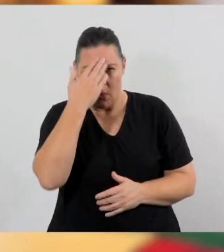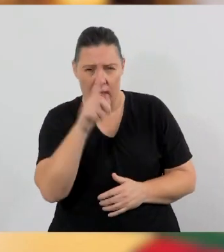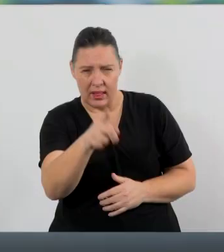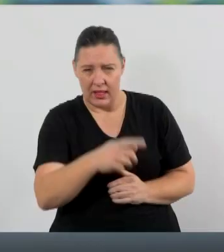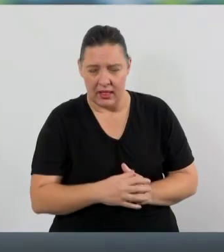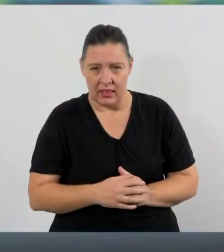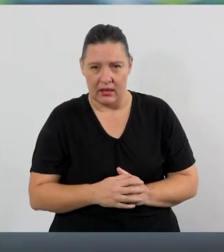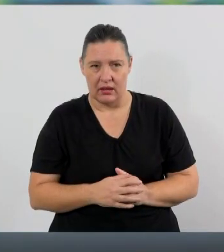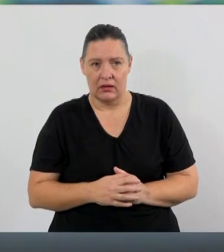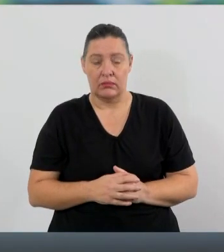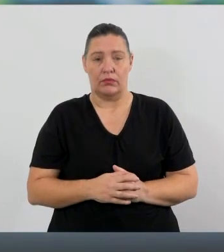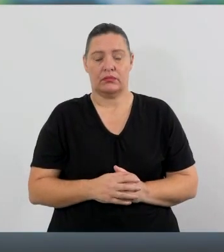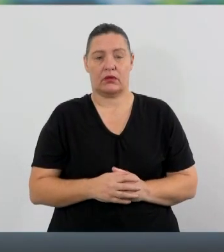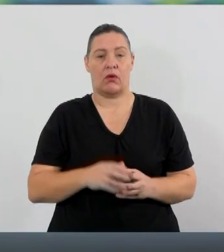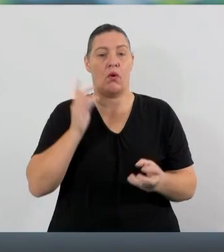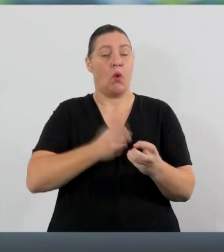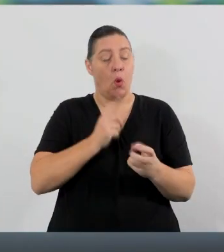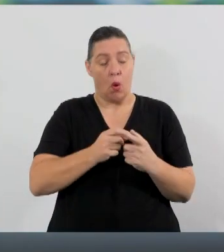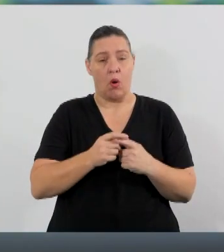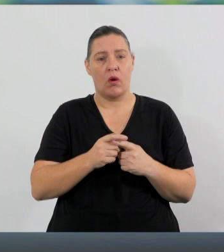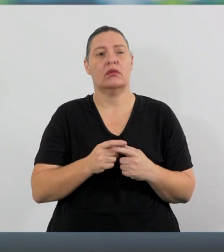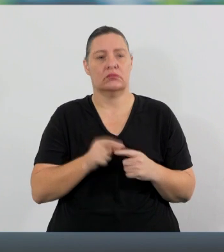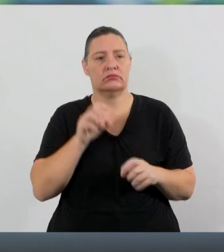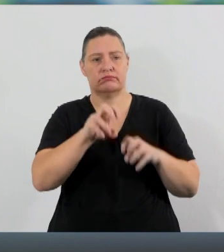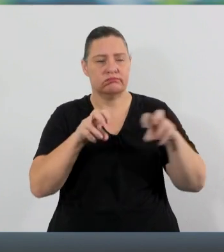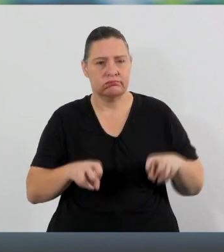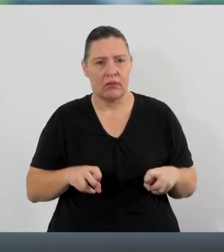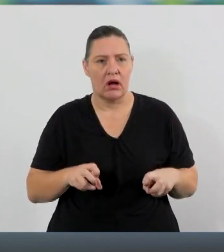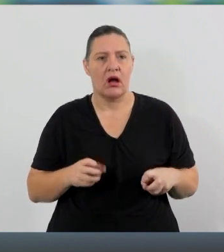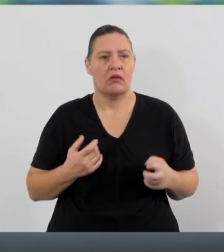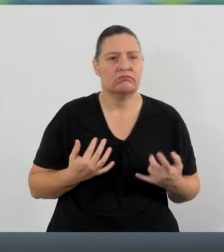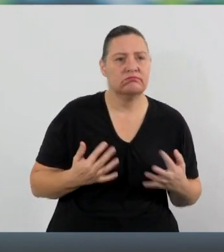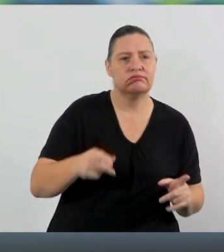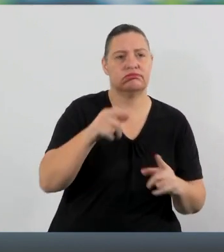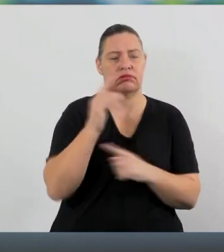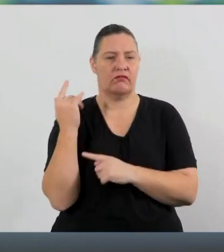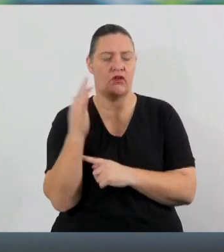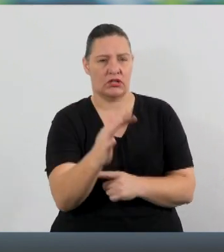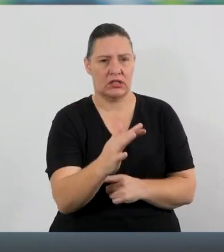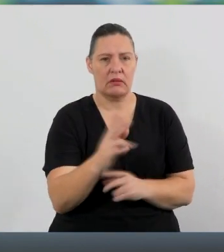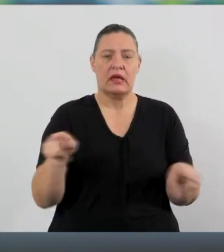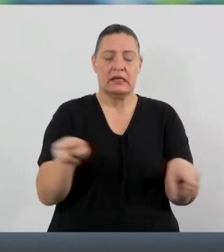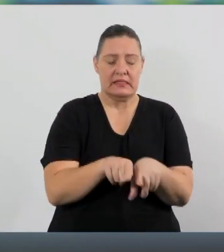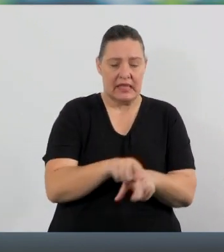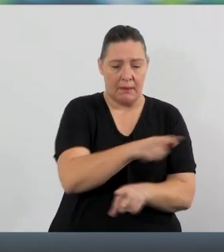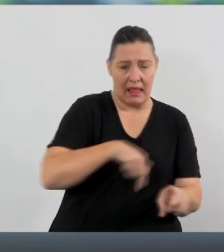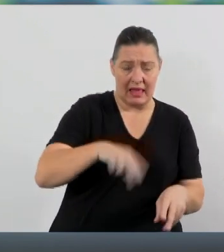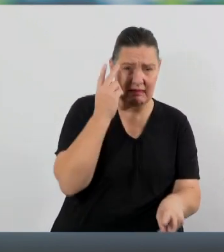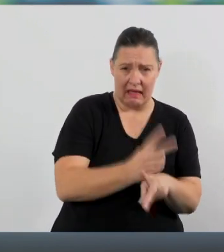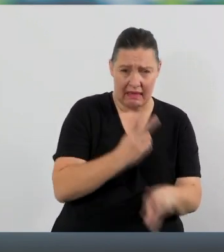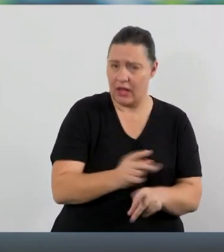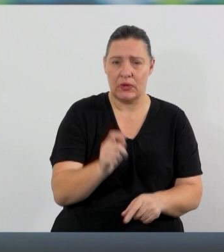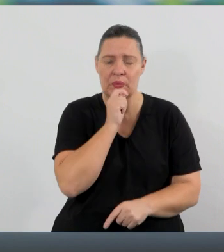Did you know that cocoa farmers usually clear forests to plant new cocoa trees rather than reusing the same land